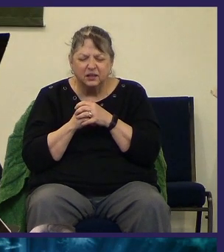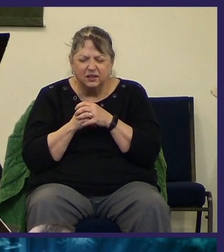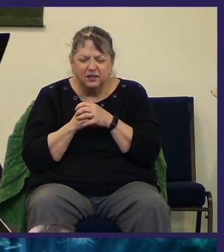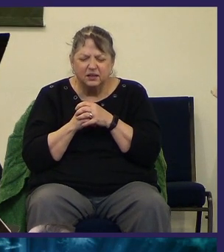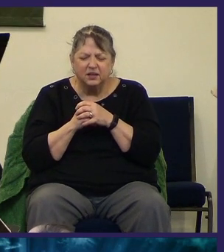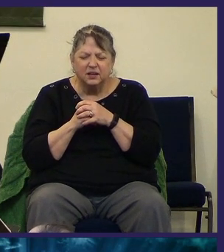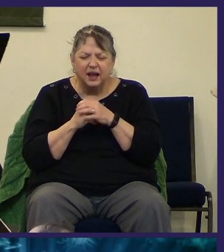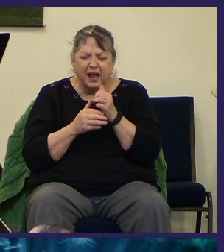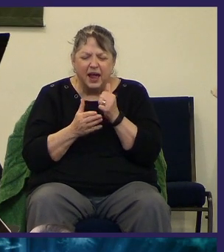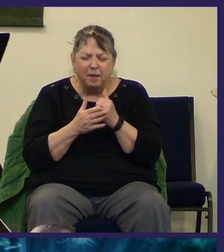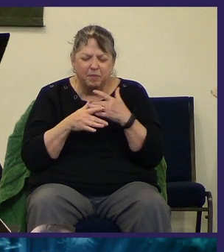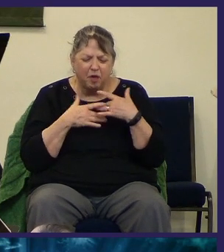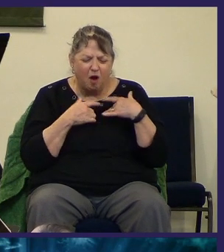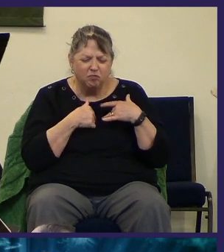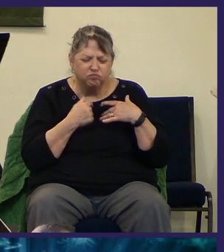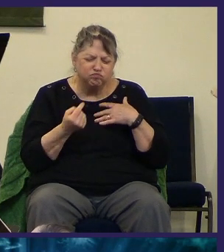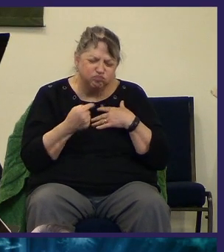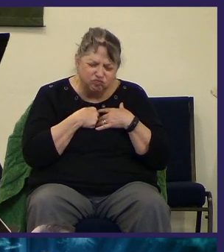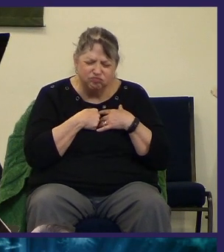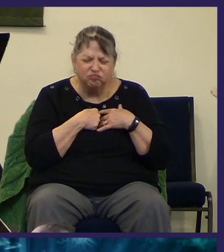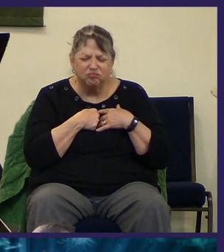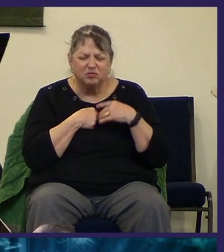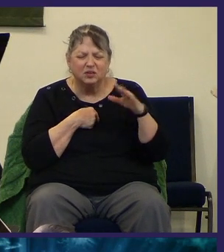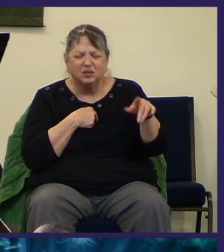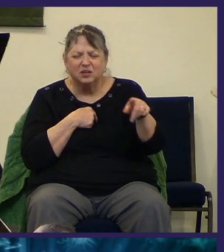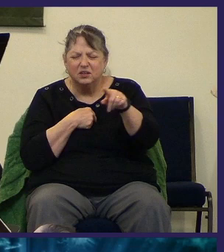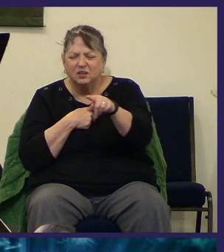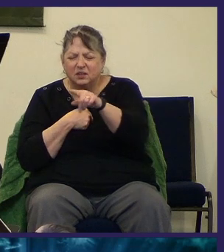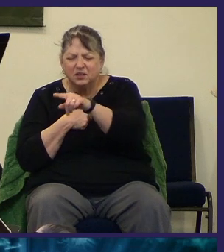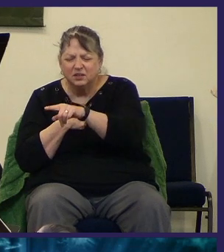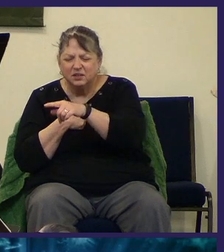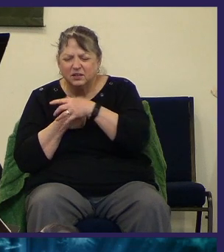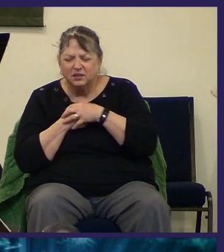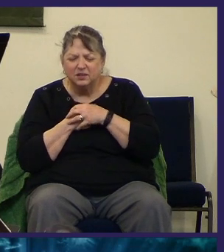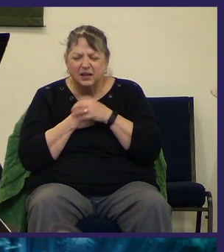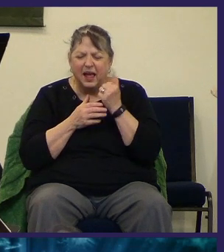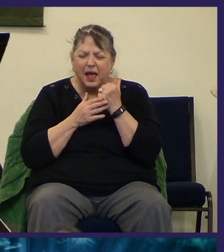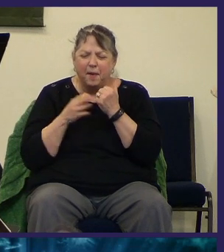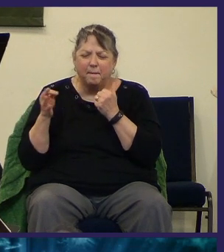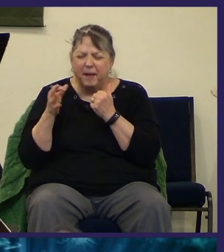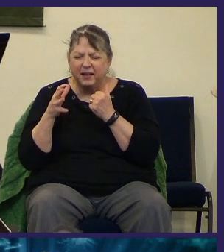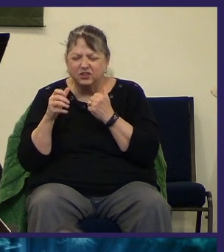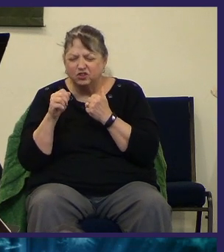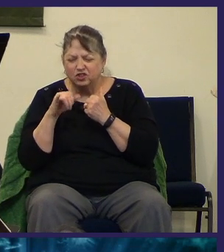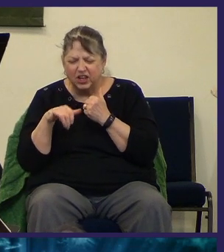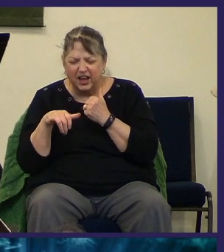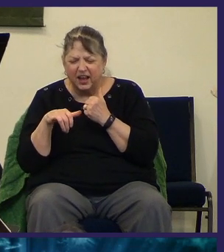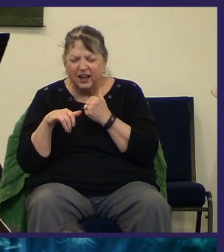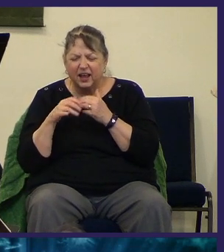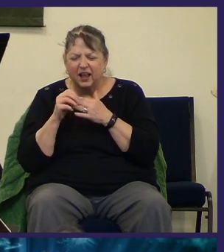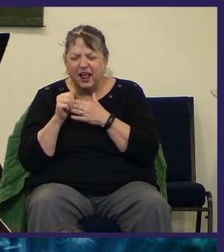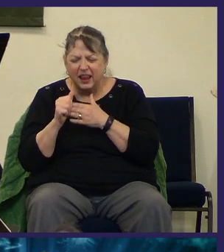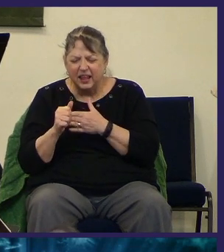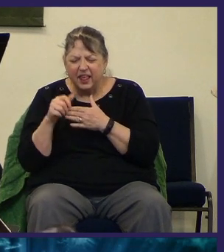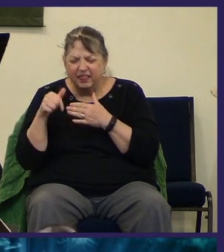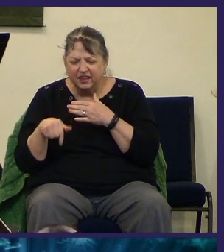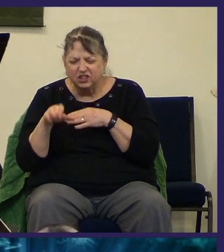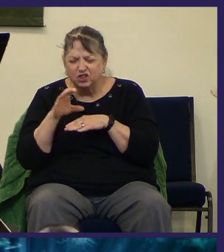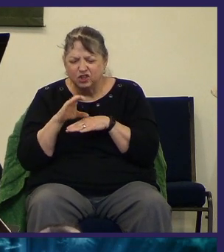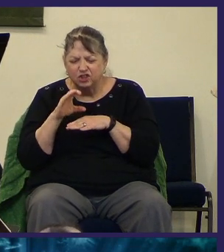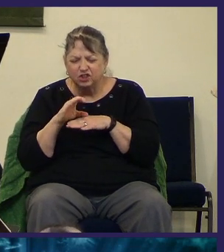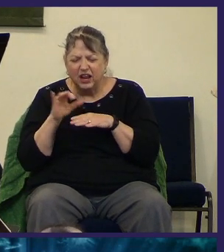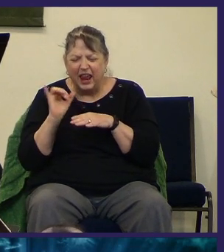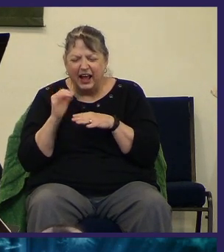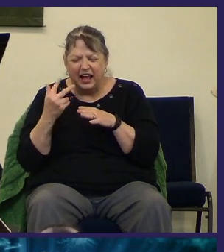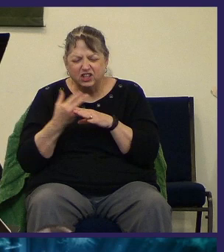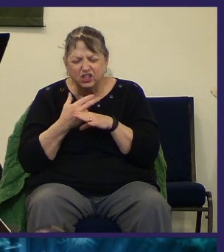would pierce hearts here to speak to hearts lord be with pastor jay and lord as he leads his church as he shepherds this